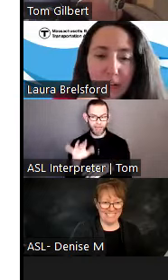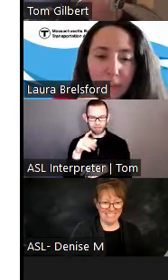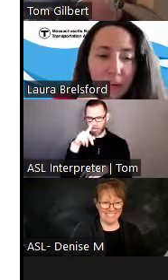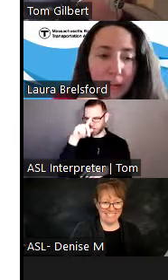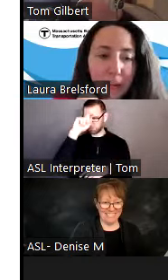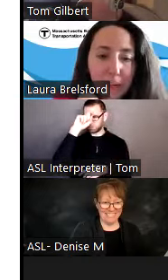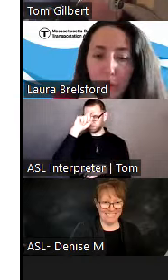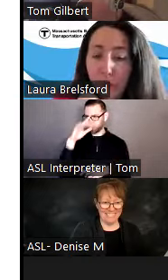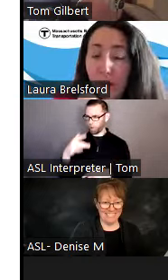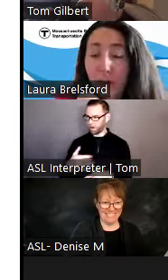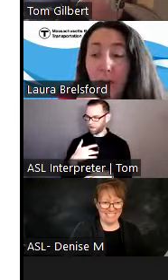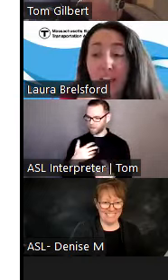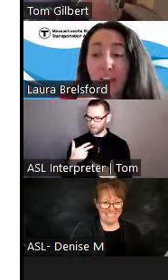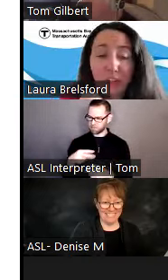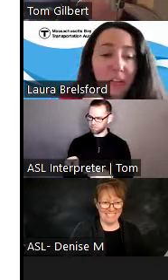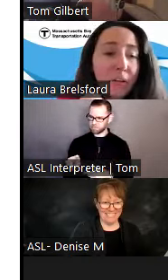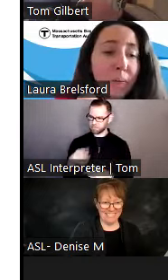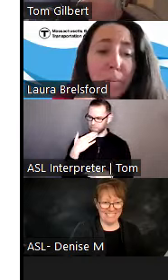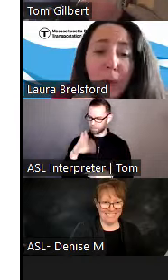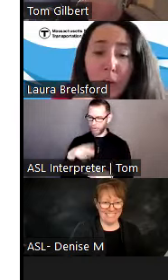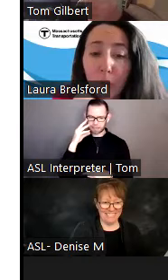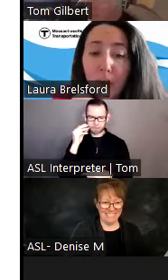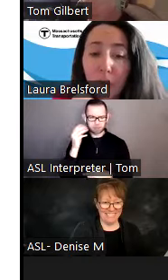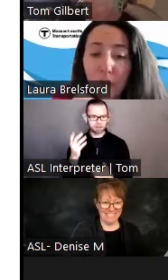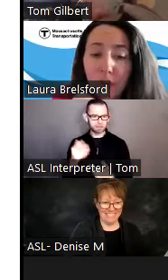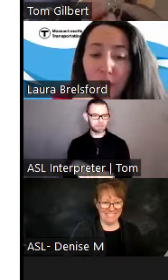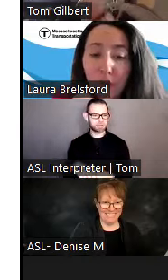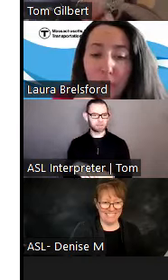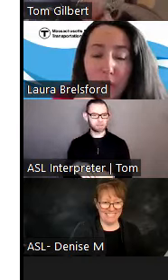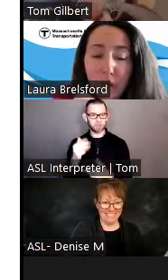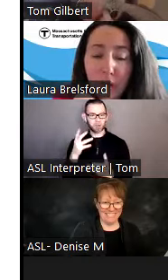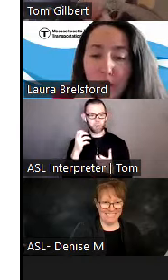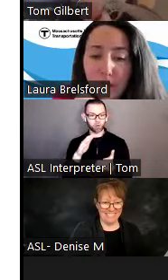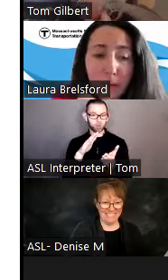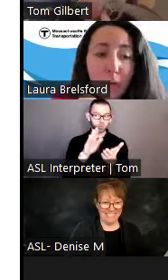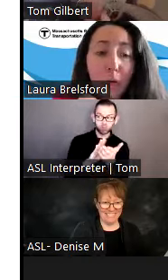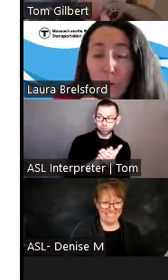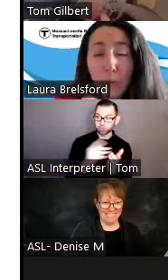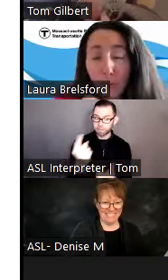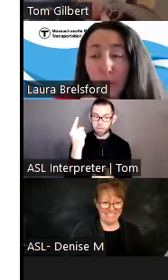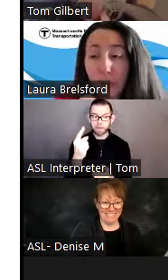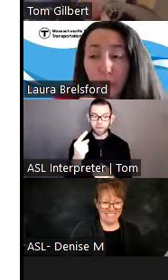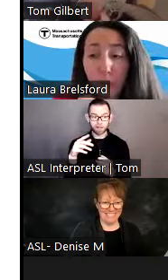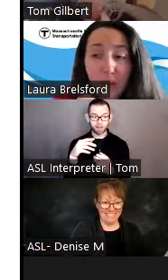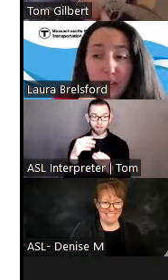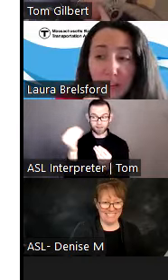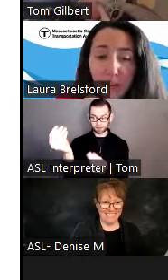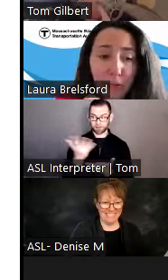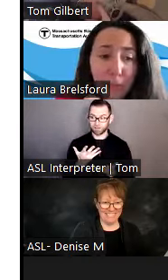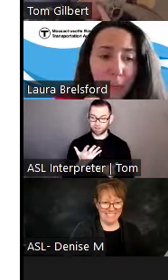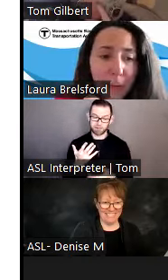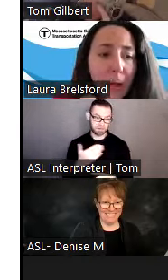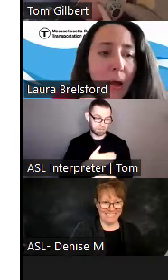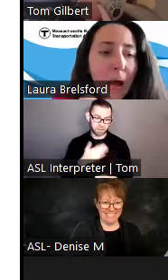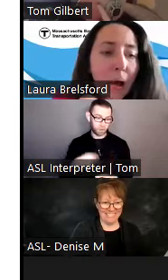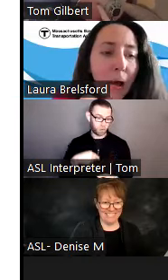unsatisfactory experience or you have a commendation you want to share with us, we really do want to hear from